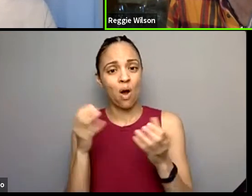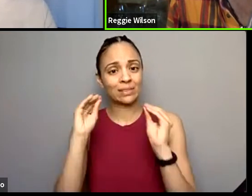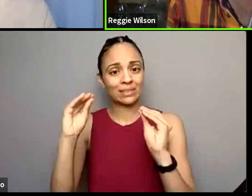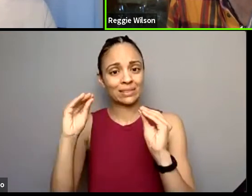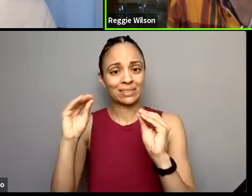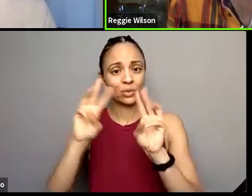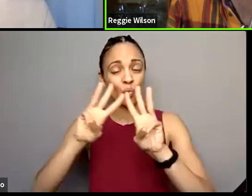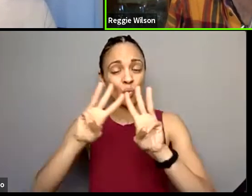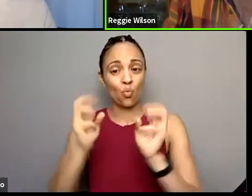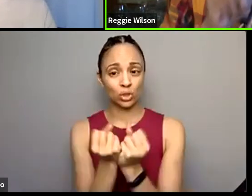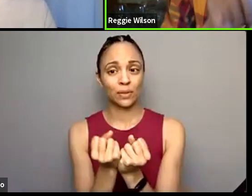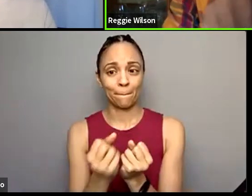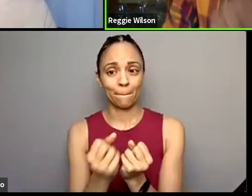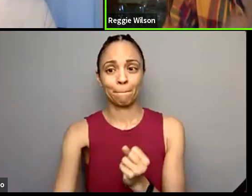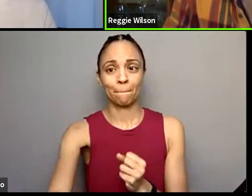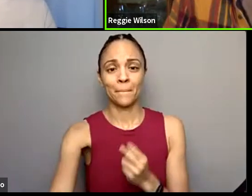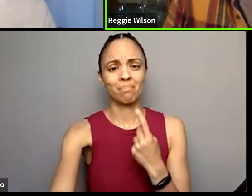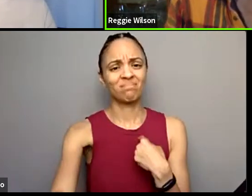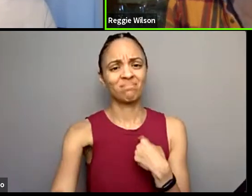up to me and he said,